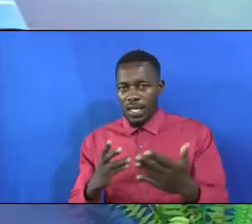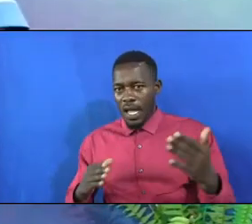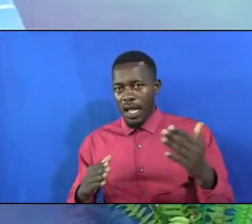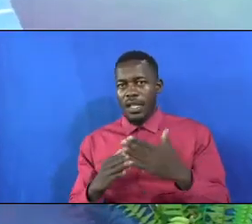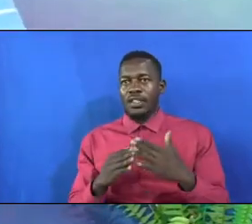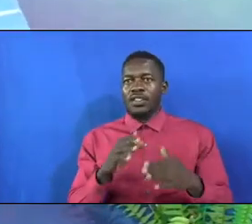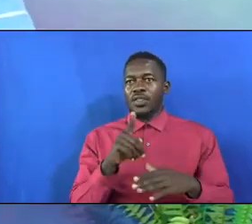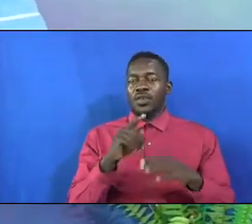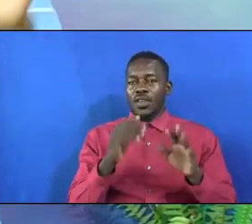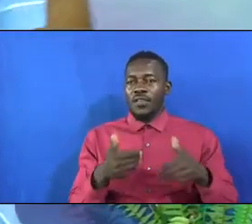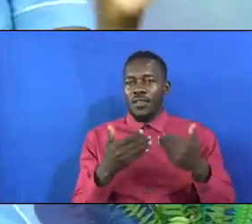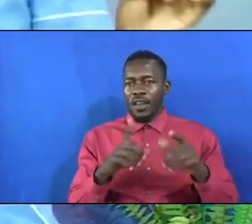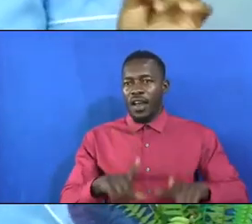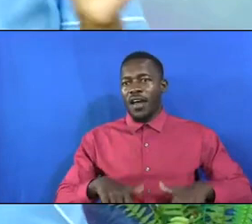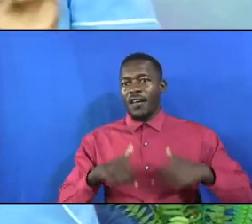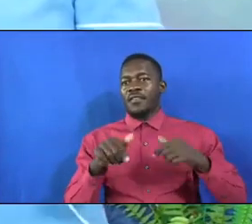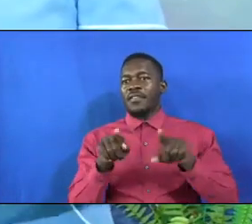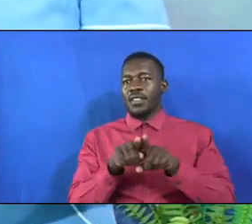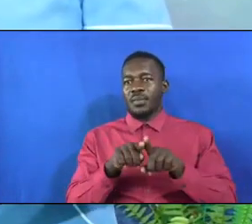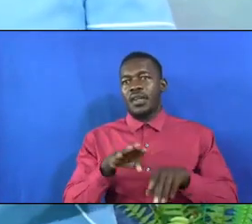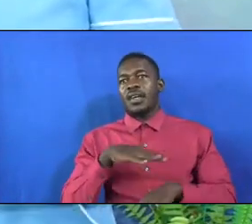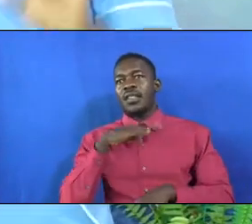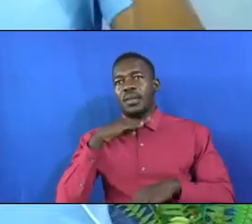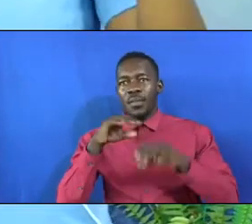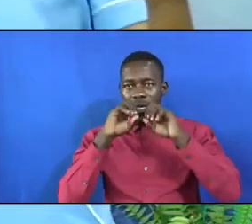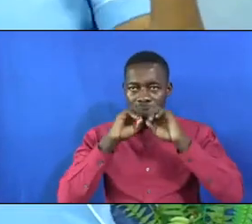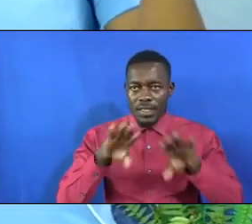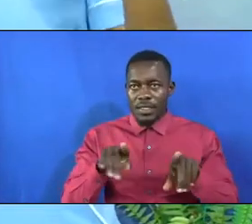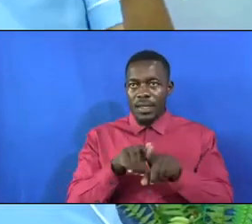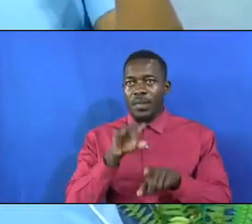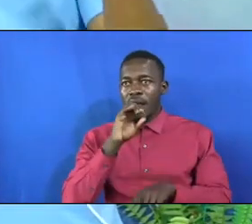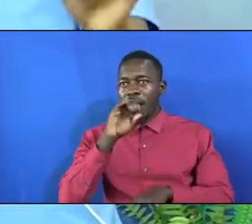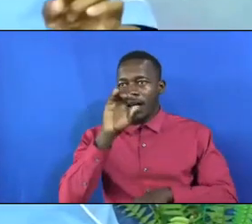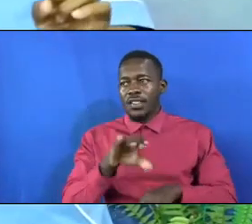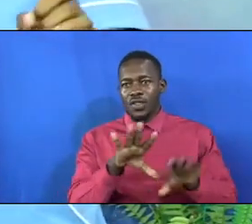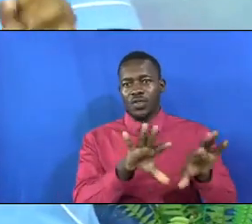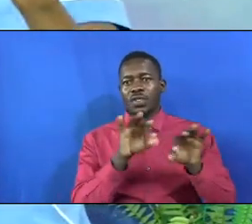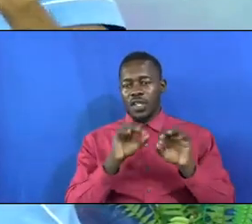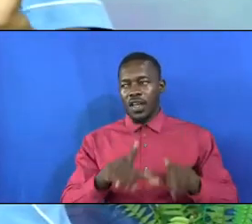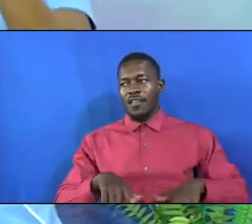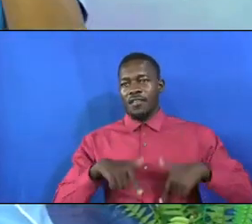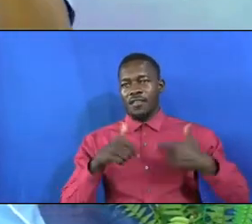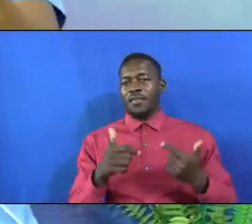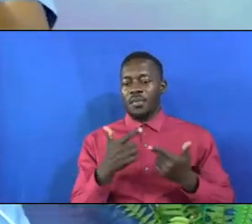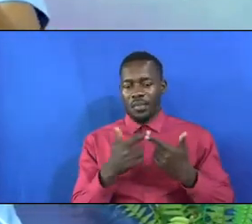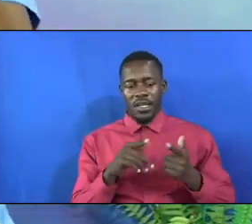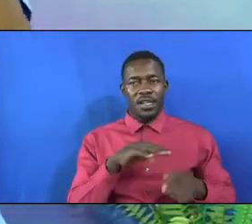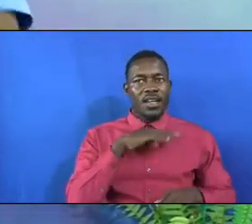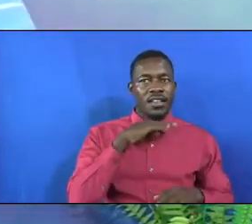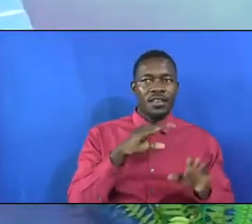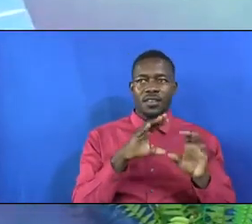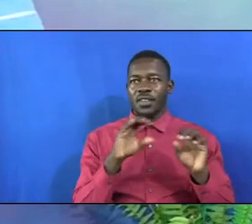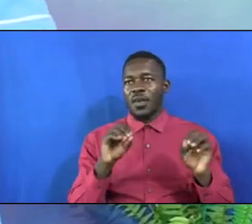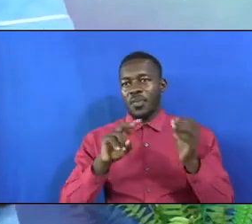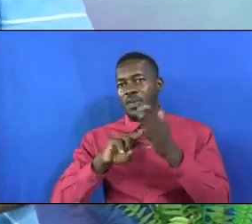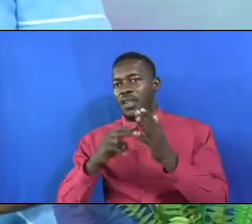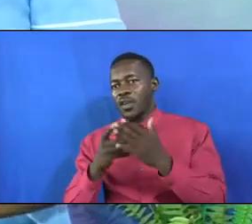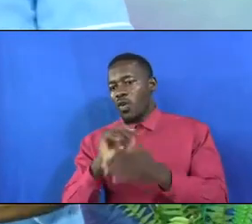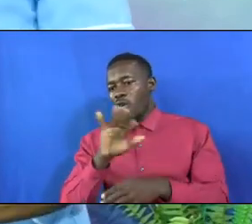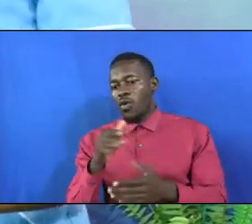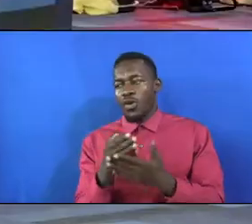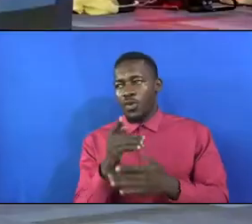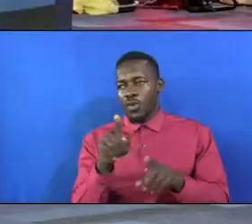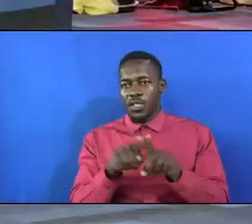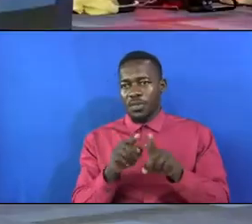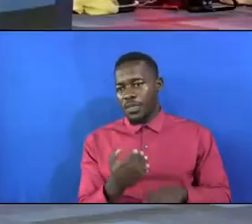you life and death, blessing and curses. Now choose life so that you and your children